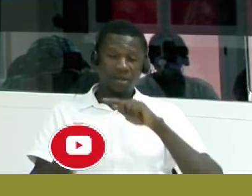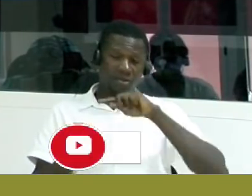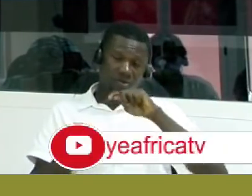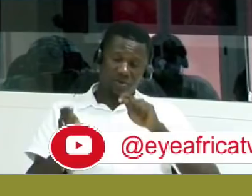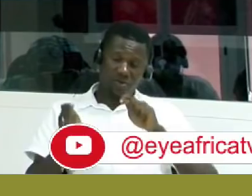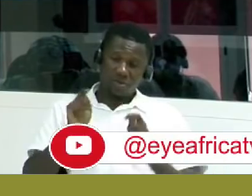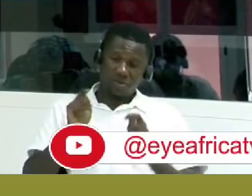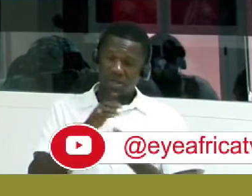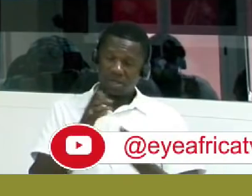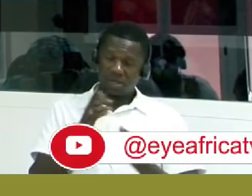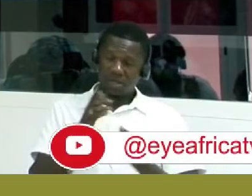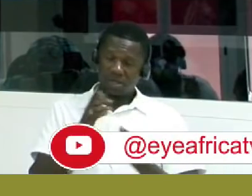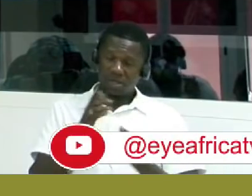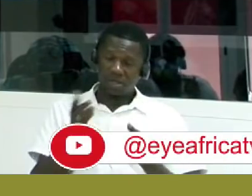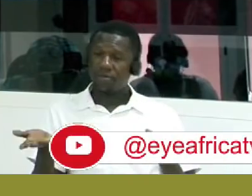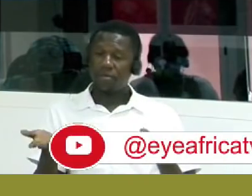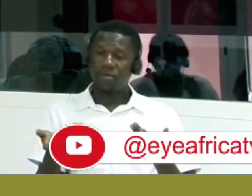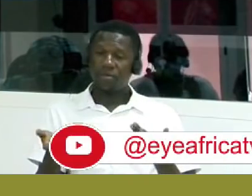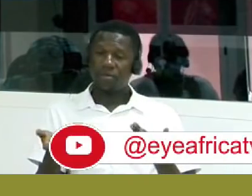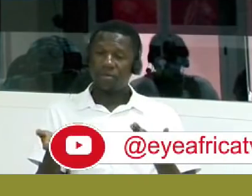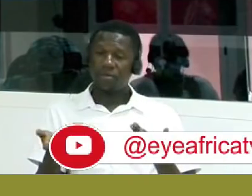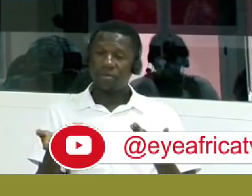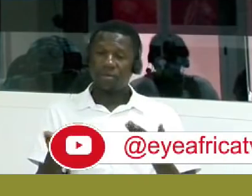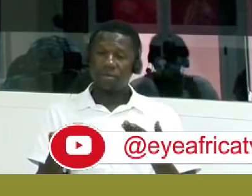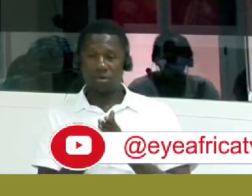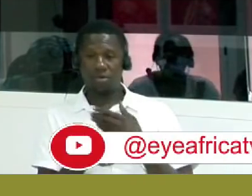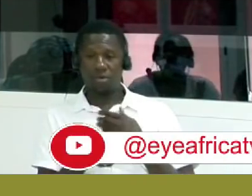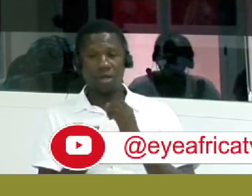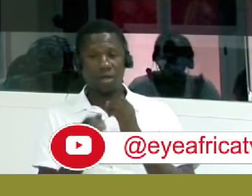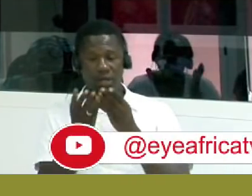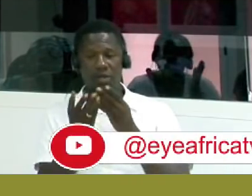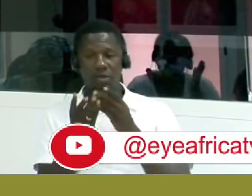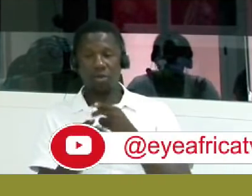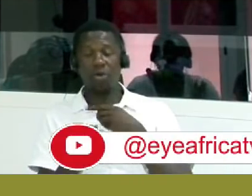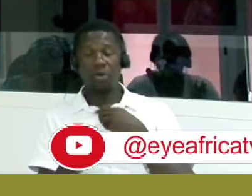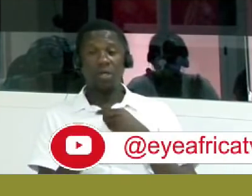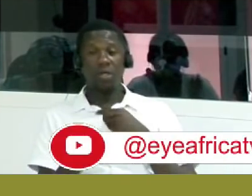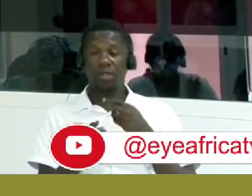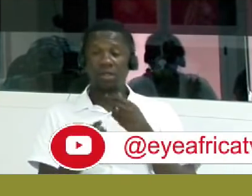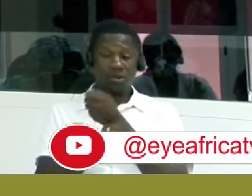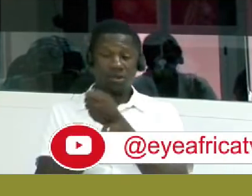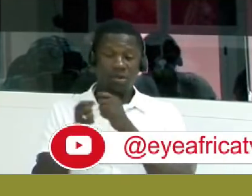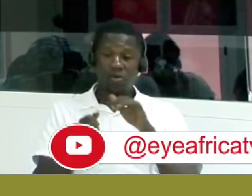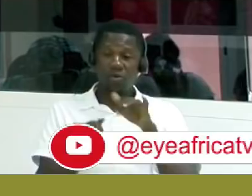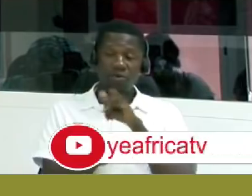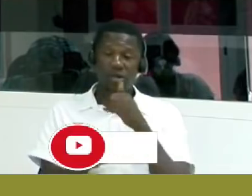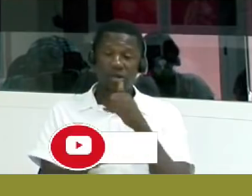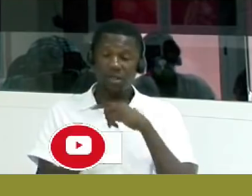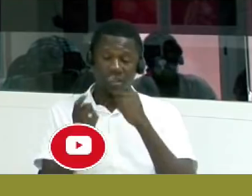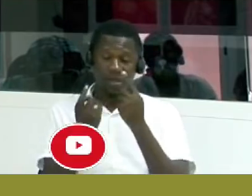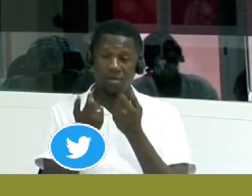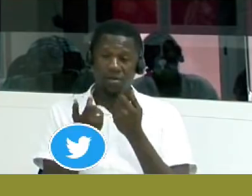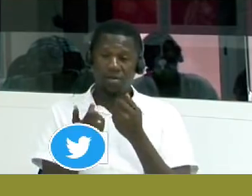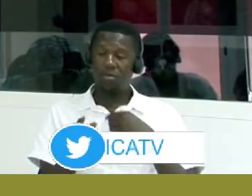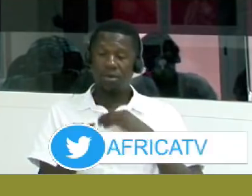changed? That may be so, but I can tell you that under the circumstances on which this thing happened, I could not have